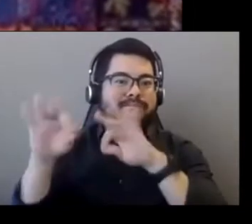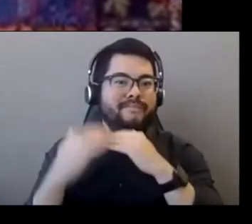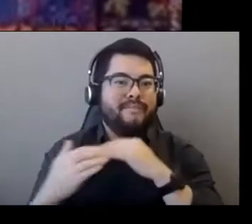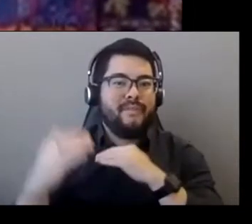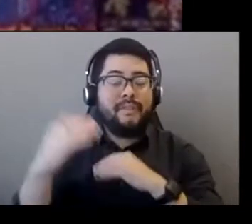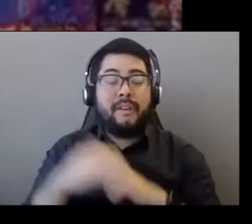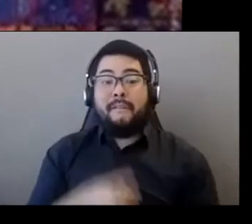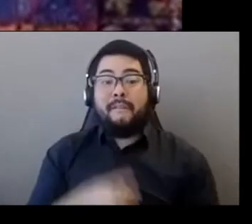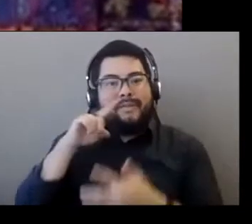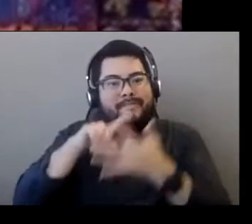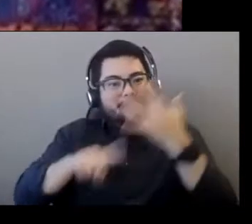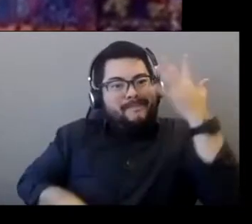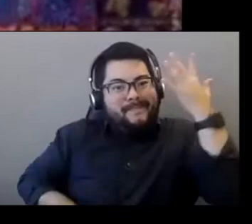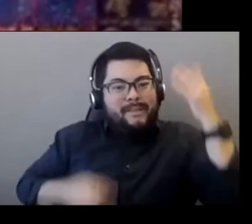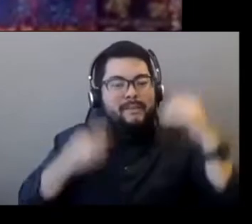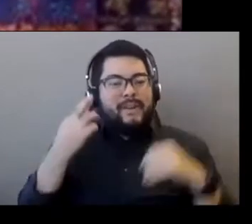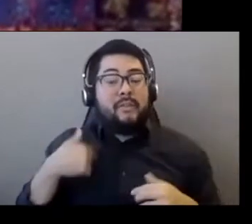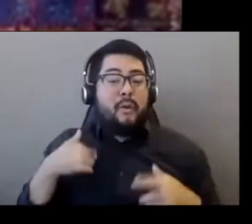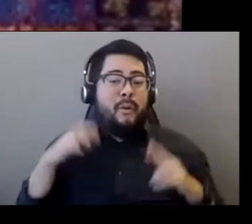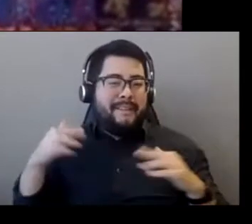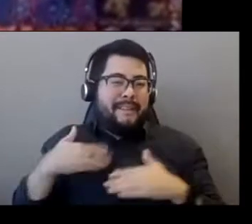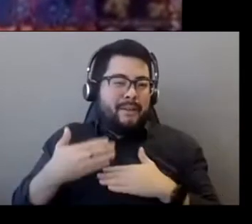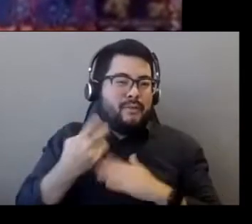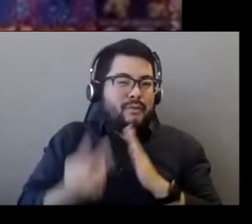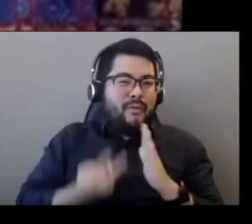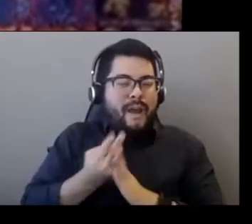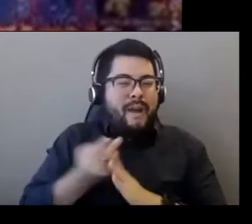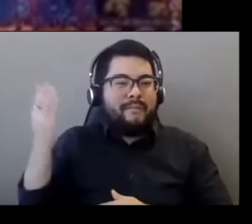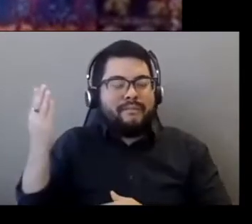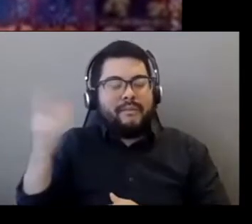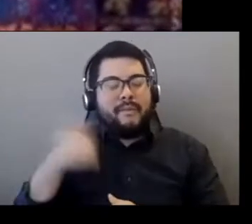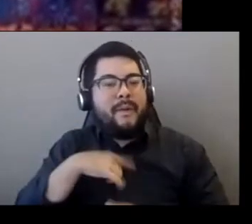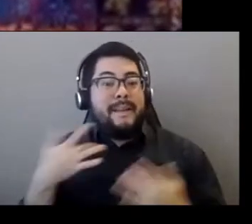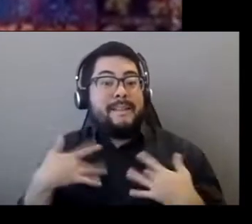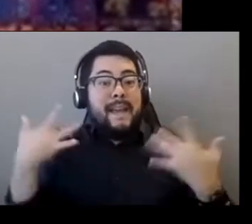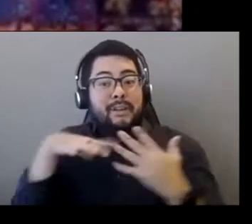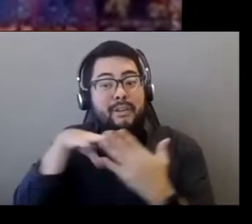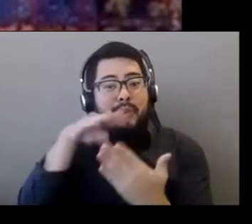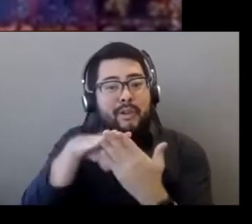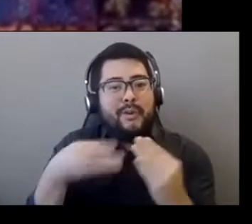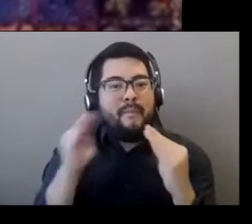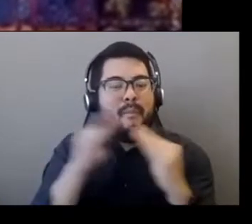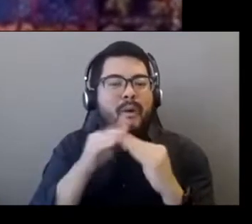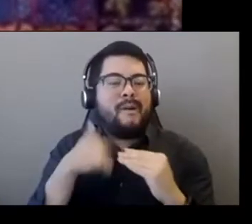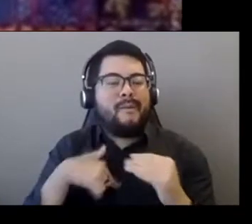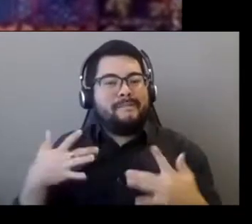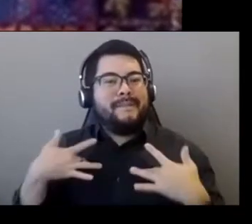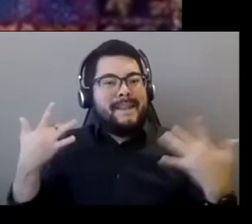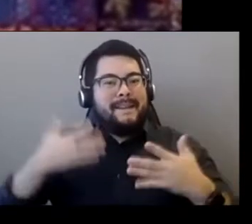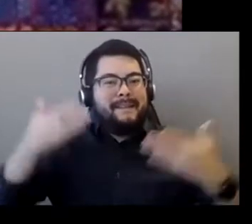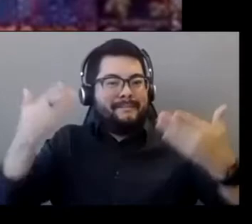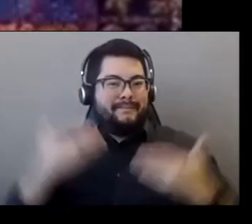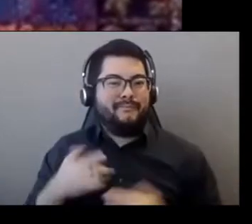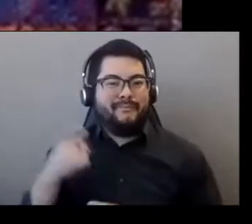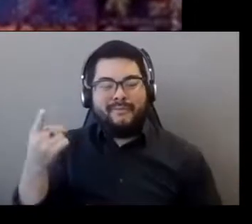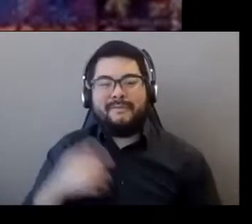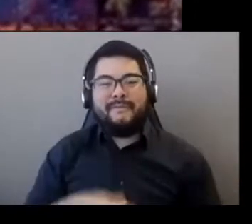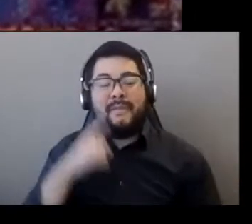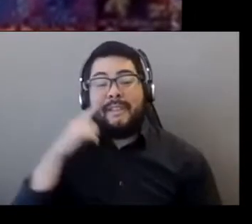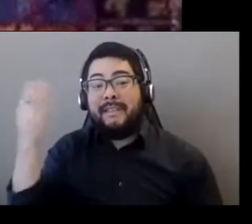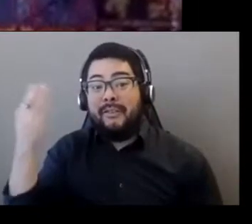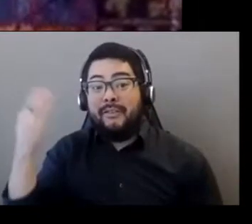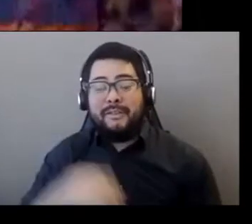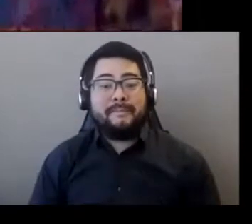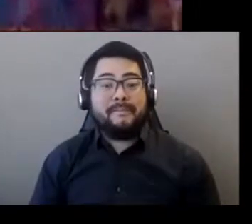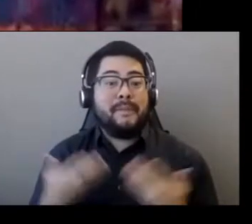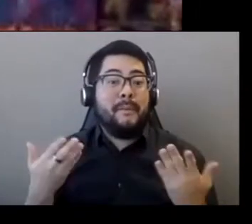more that we hope to realize in the next 2 hours, we are so excited to welcome Dr. Vijay Prashad to UIC and to this lecture. So Dr.